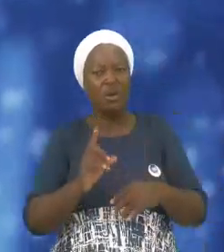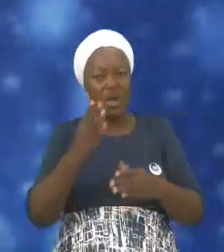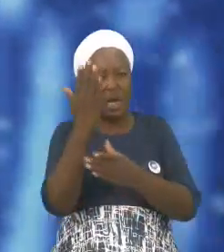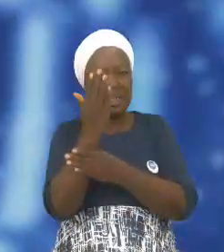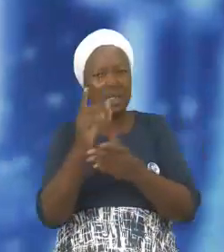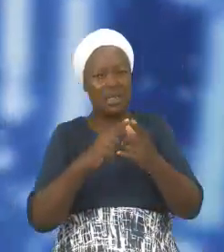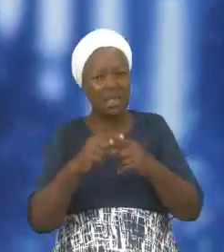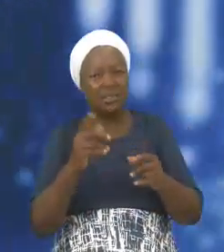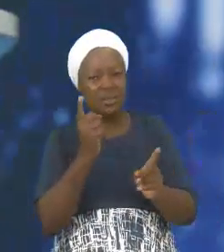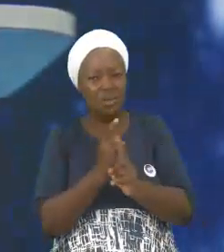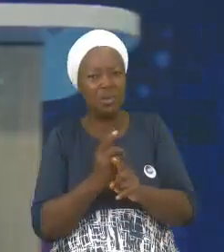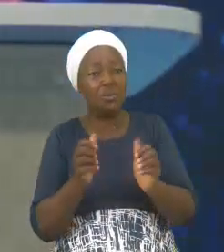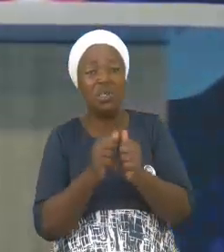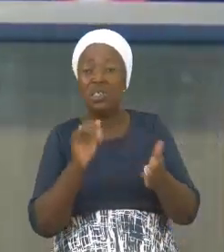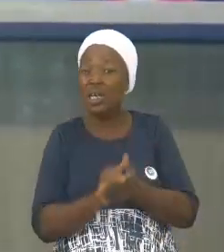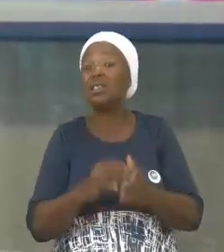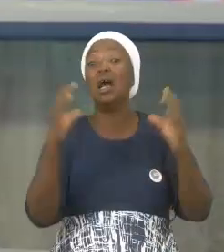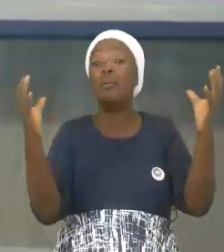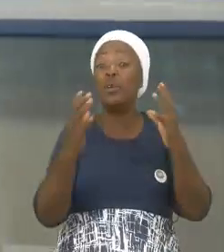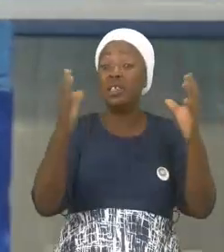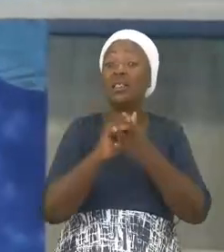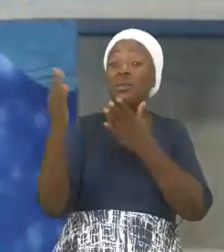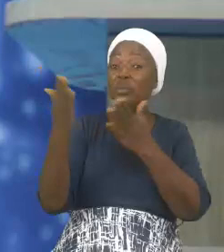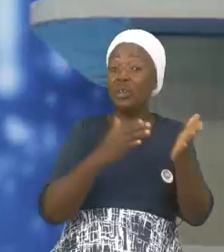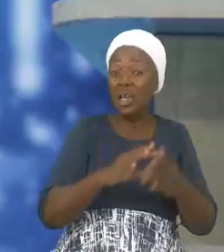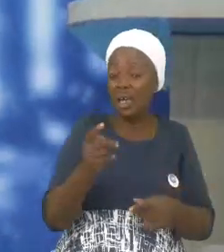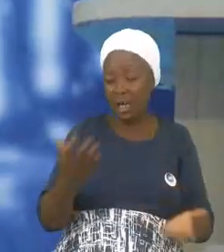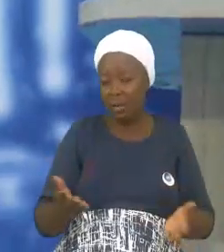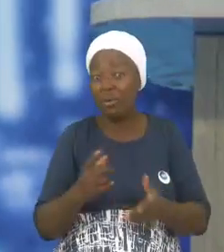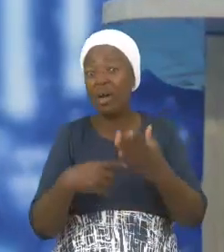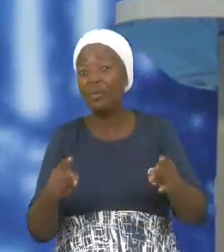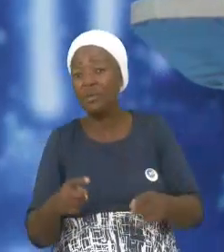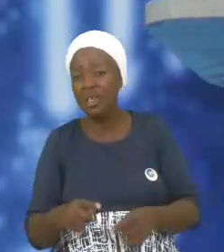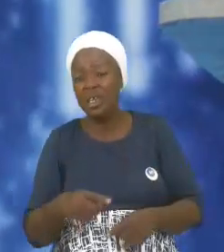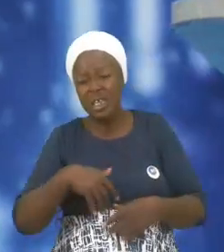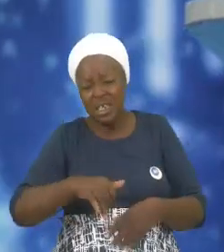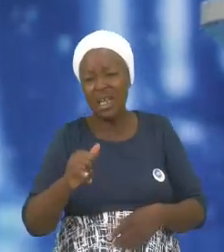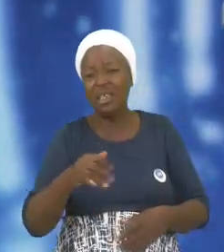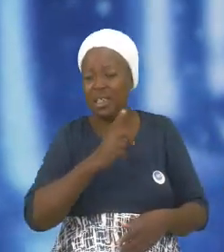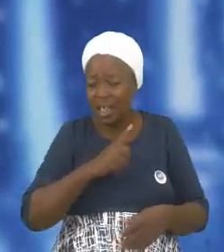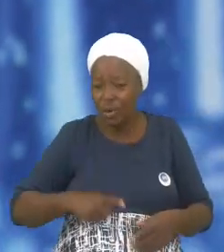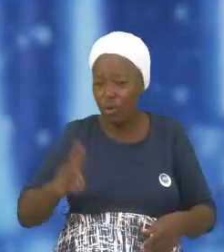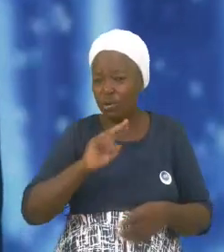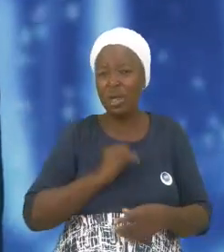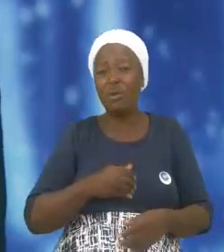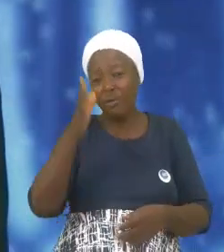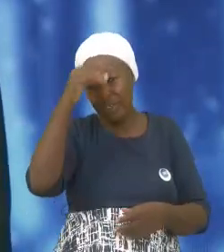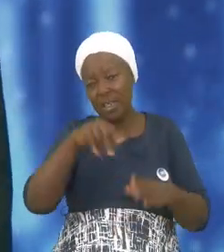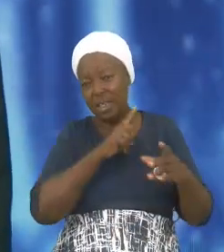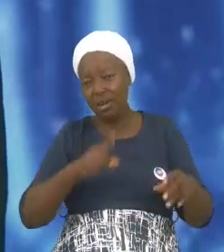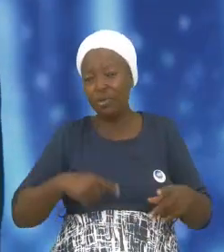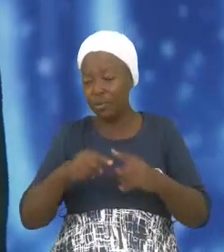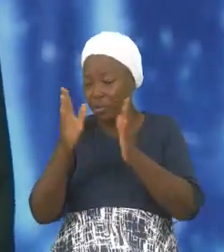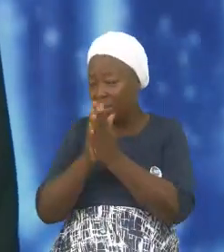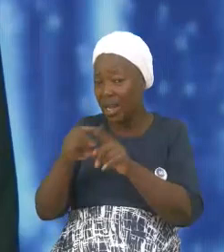And then I said, the Lord is going to heal you now. That woman did not have another person to look to. That